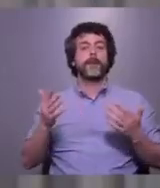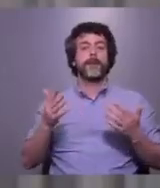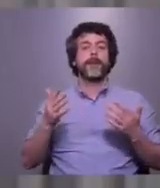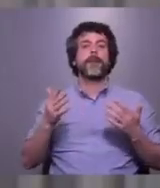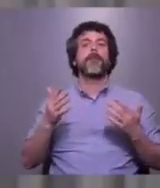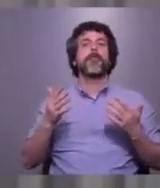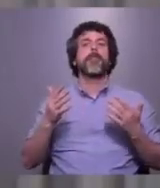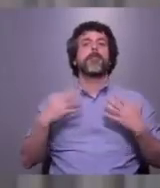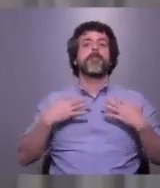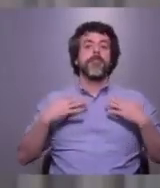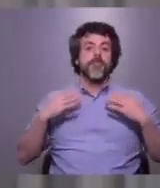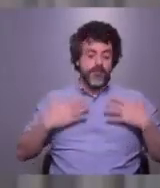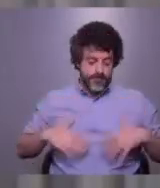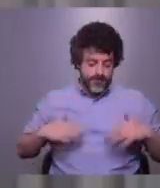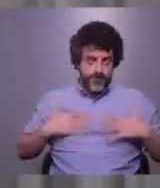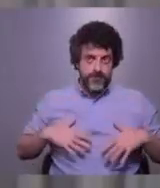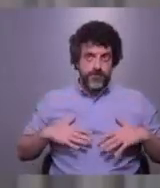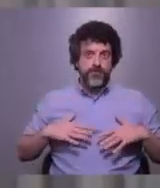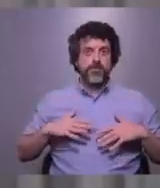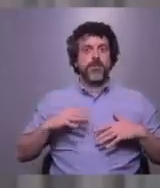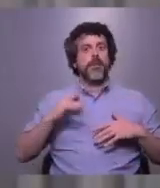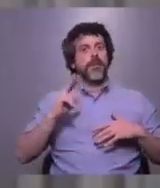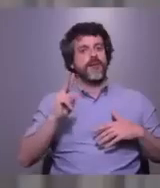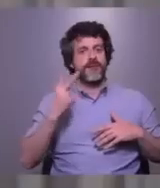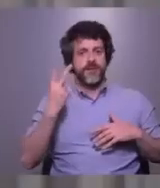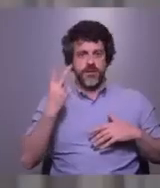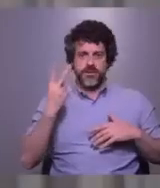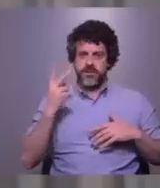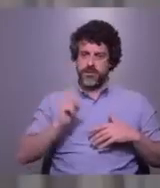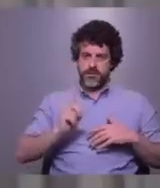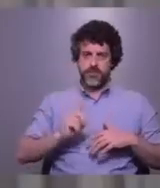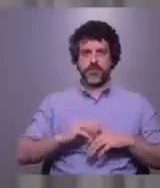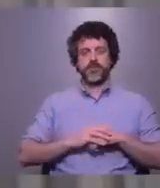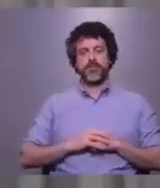but not a second tunic.